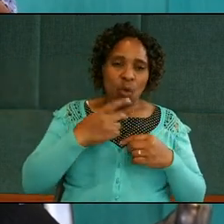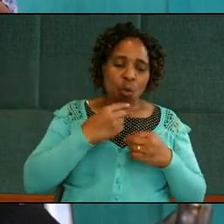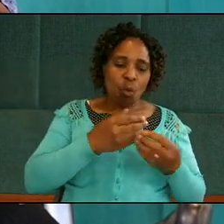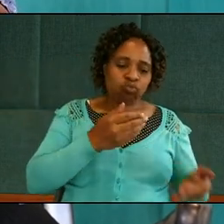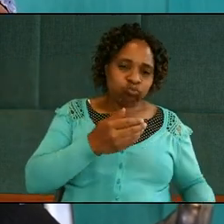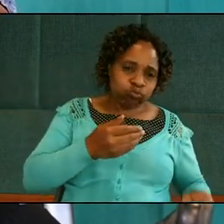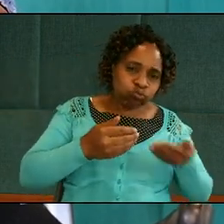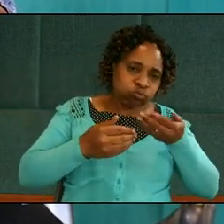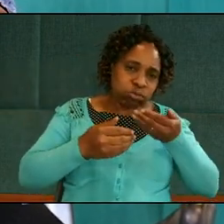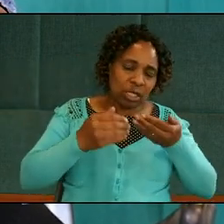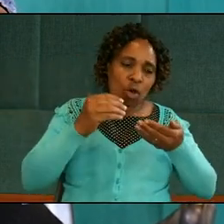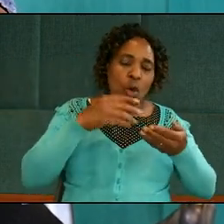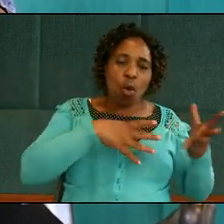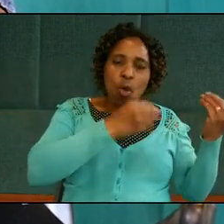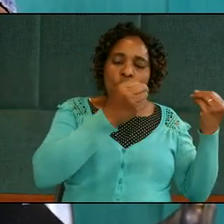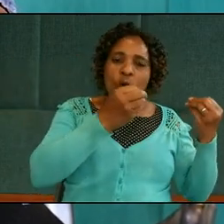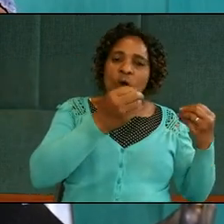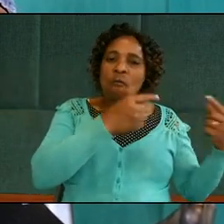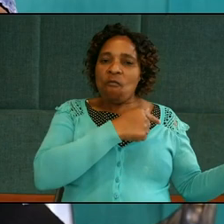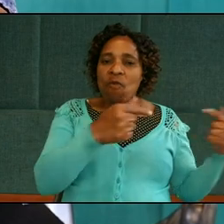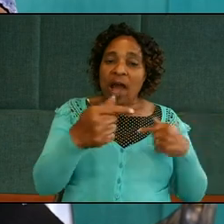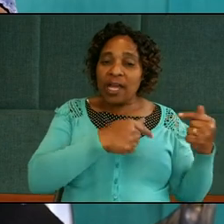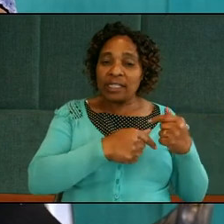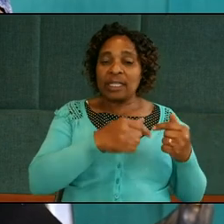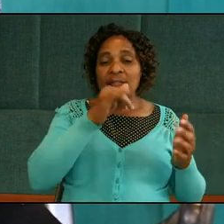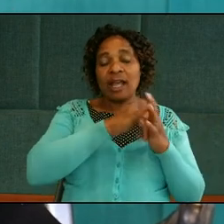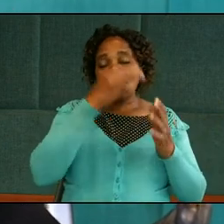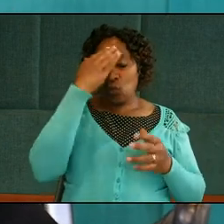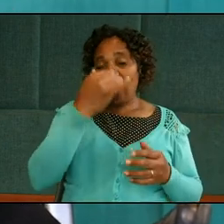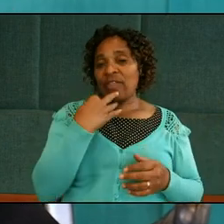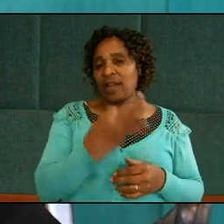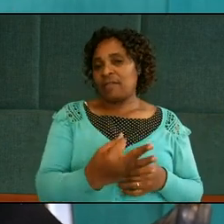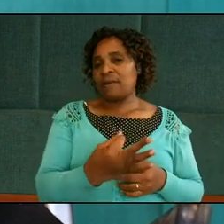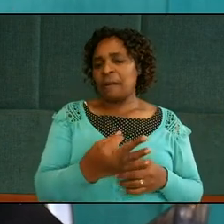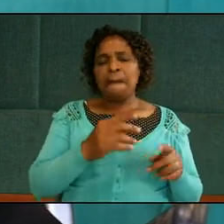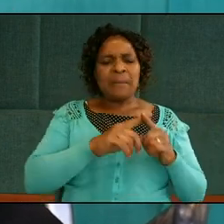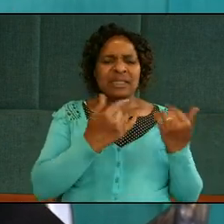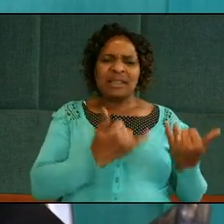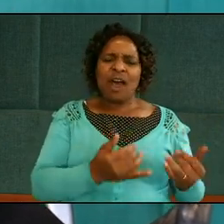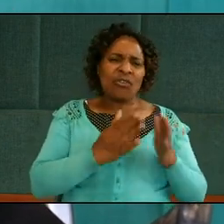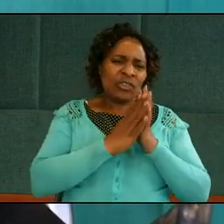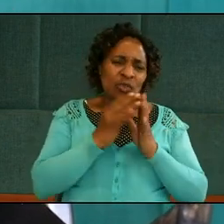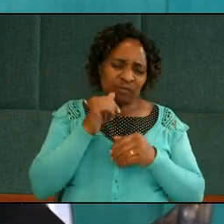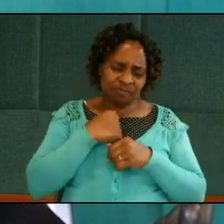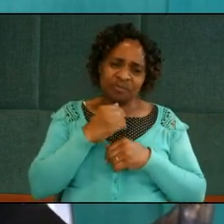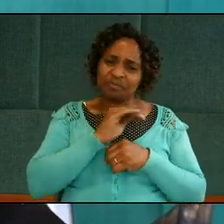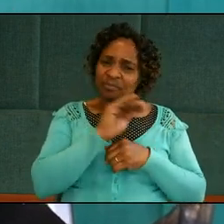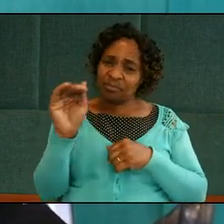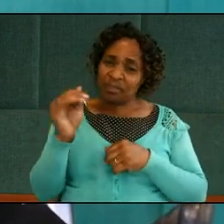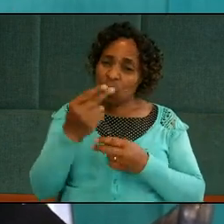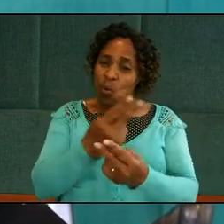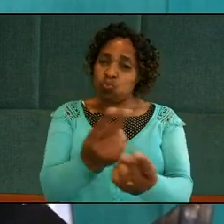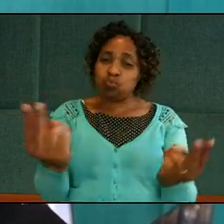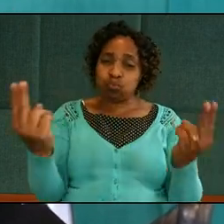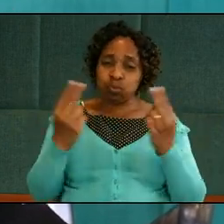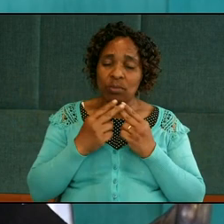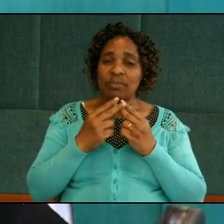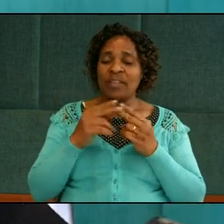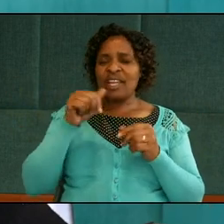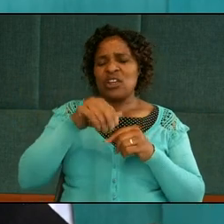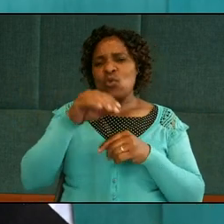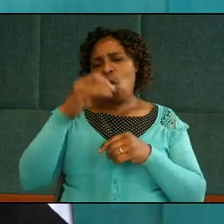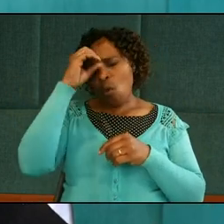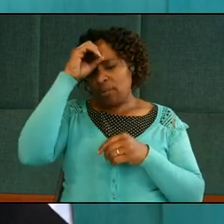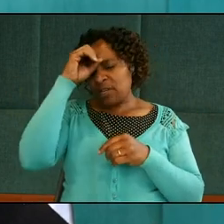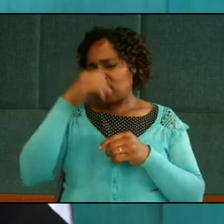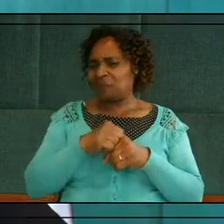were told to go fight, and that's why there were 300. And out of this story, I would like to ask my fellow panelists, In your